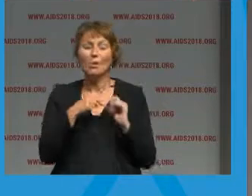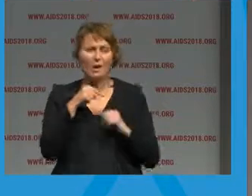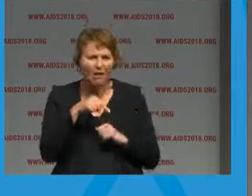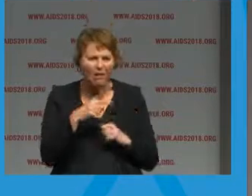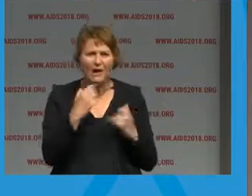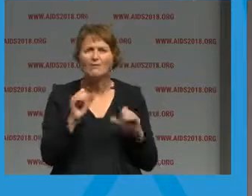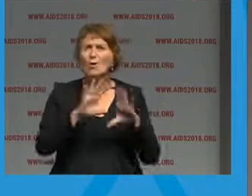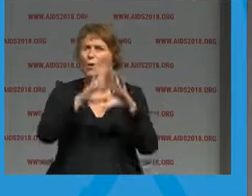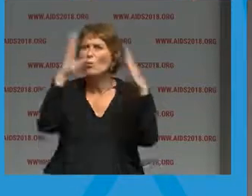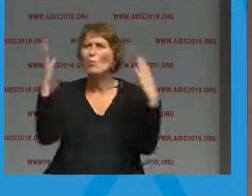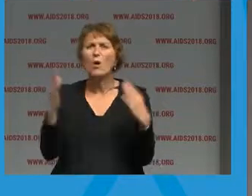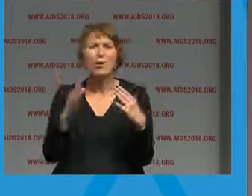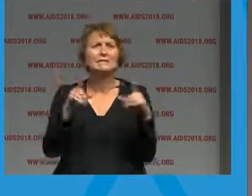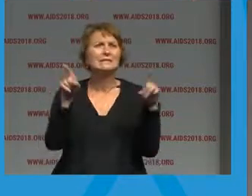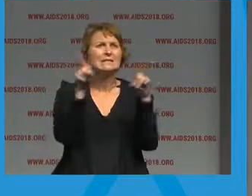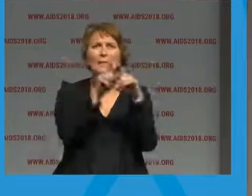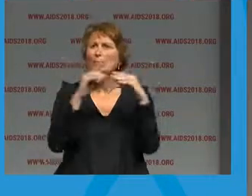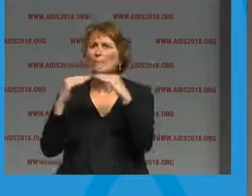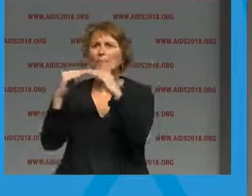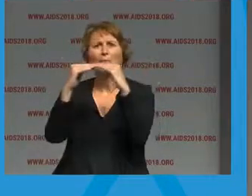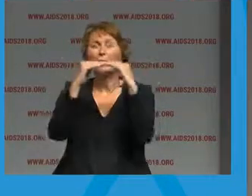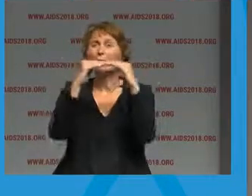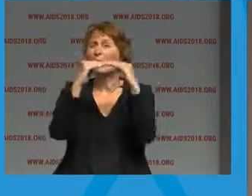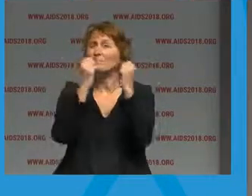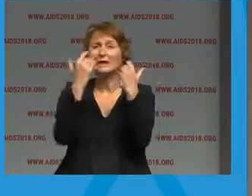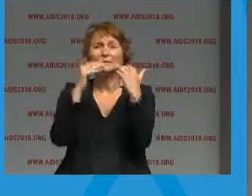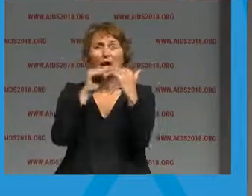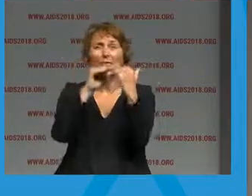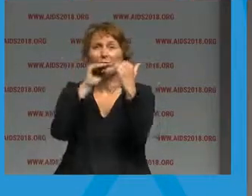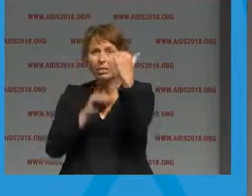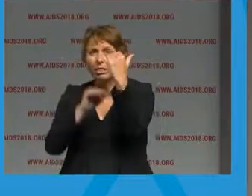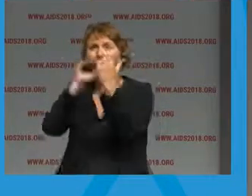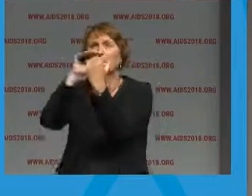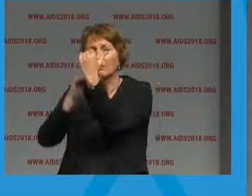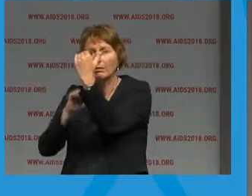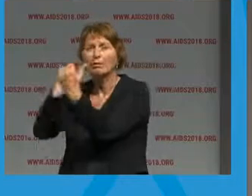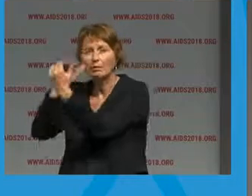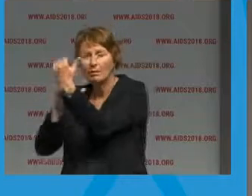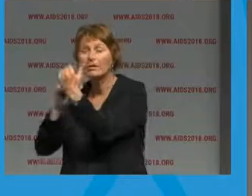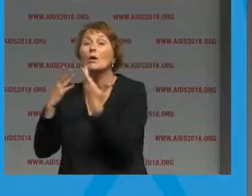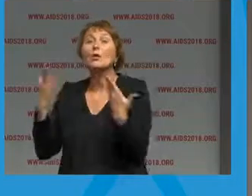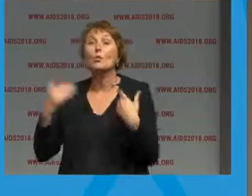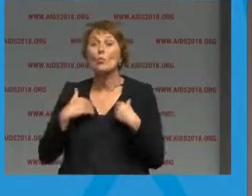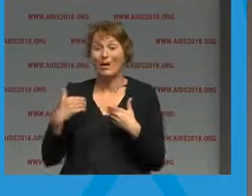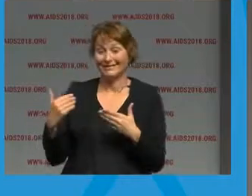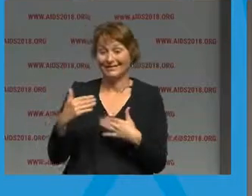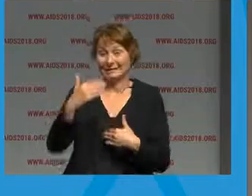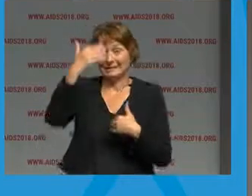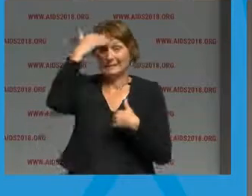unacceptable, but they were relatively new in that this disease emerged in 1981.